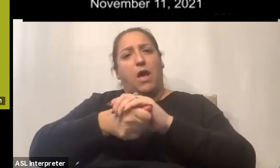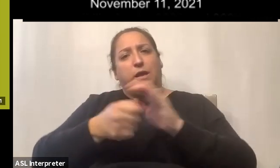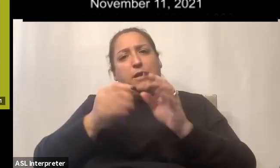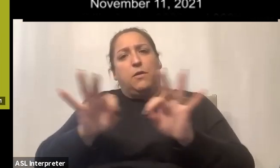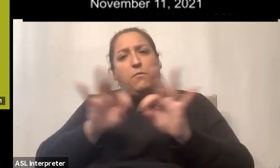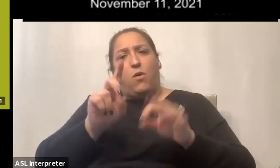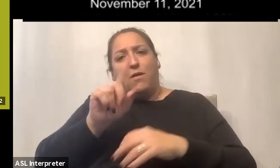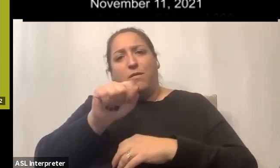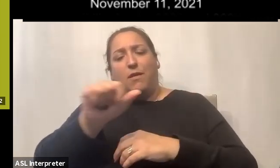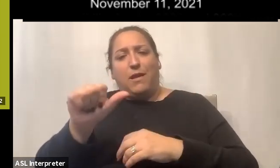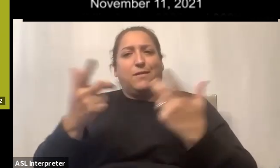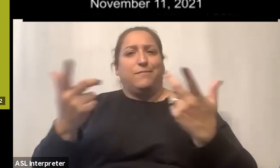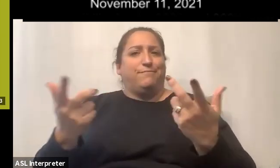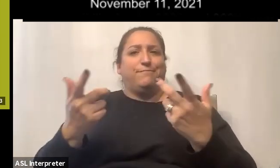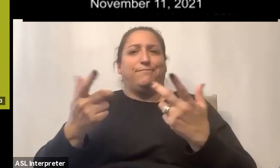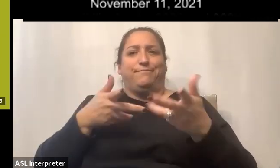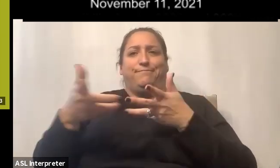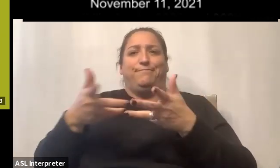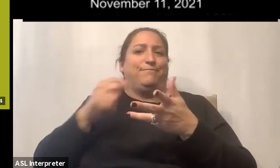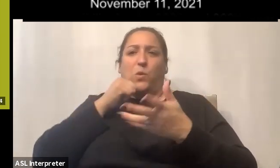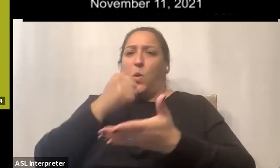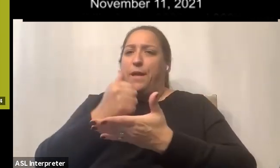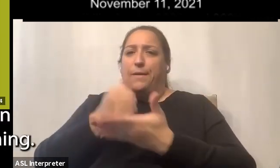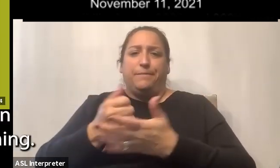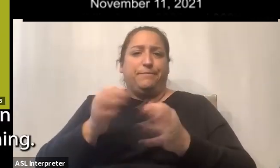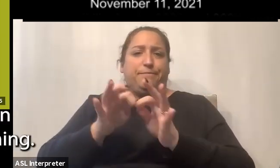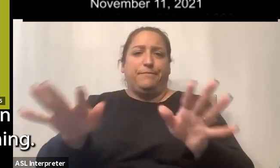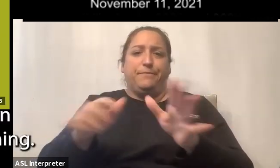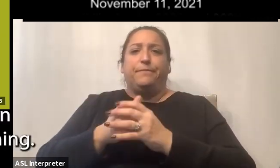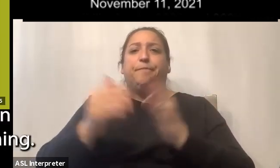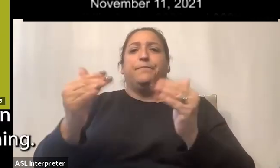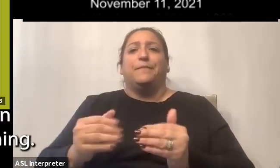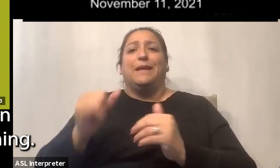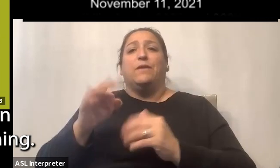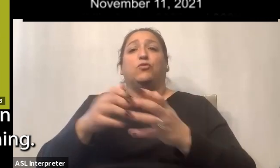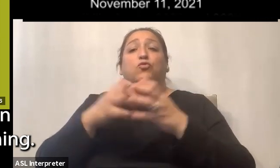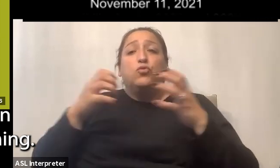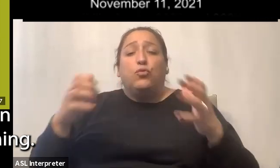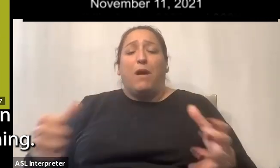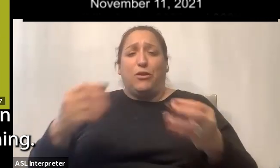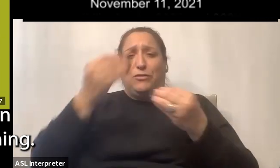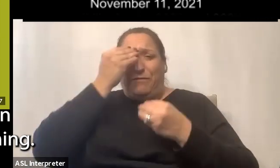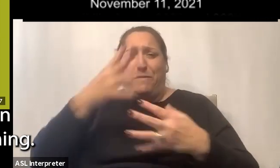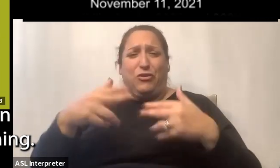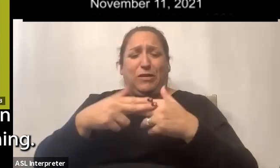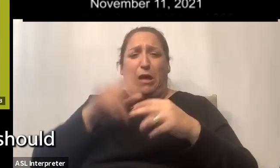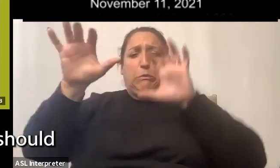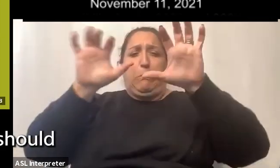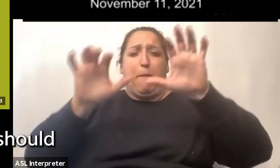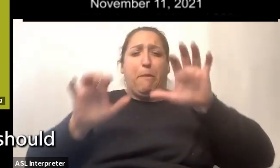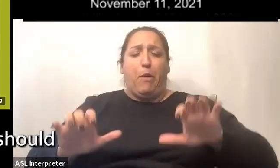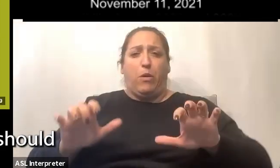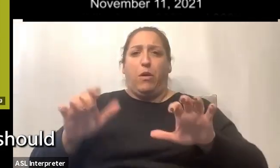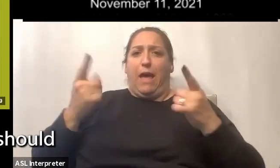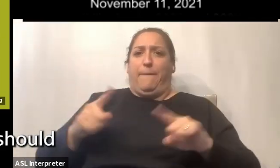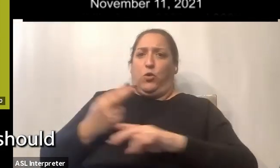those interactions, it's not helpful. If there is too much information in a slide, then it gets overwhelming for the